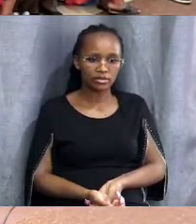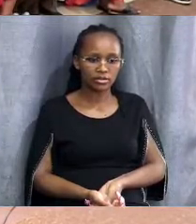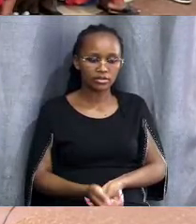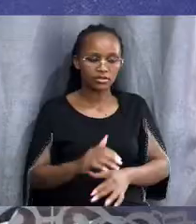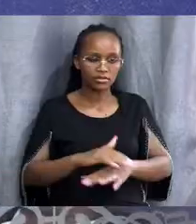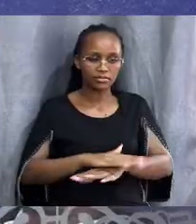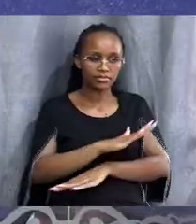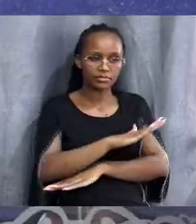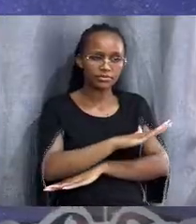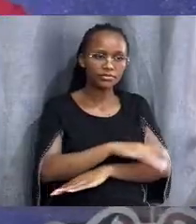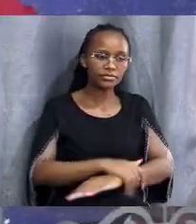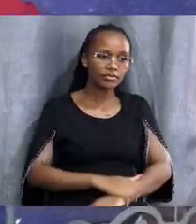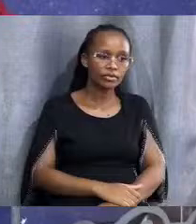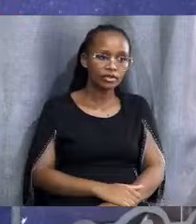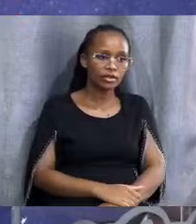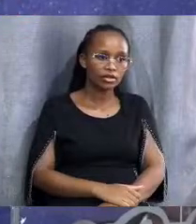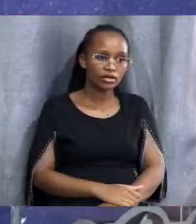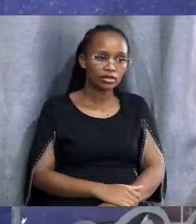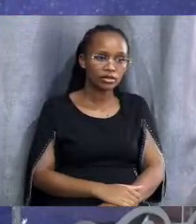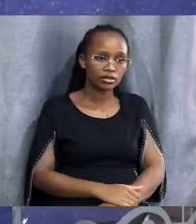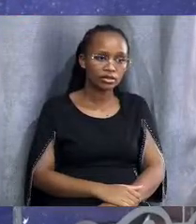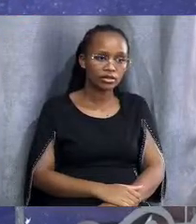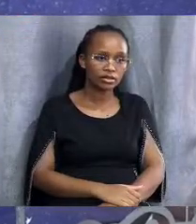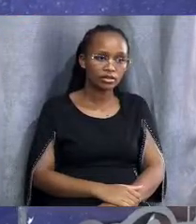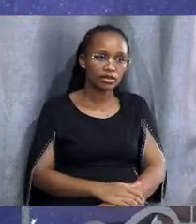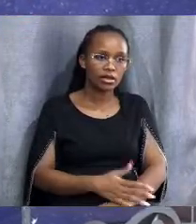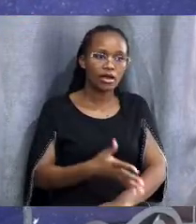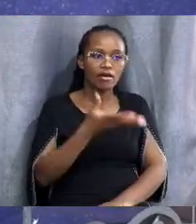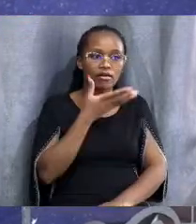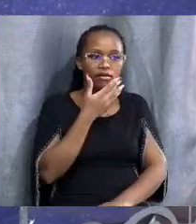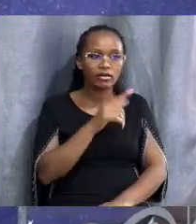Evening. Mimi ndio Baba Zaiden.